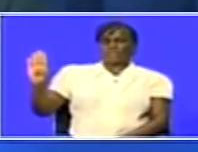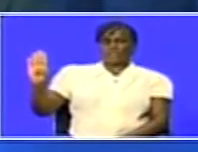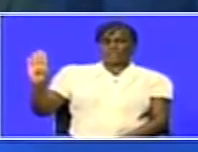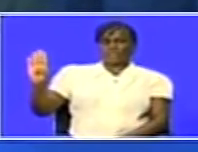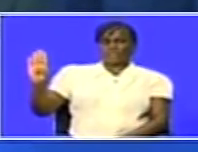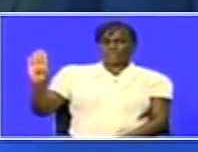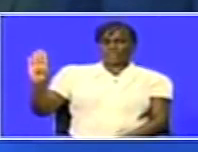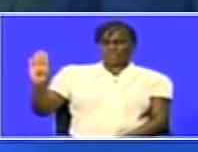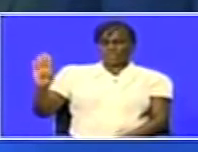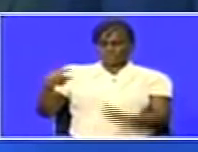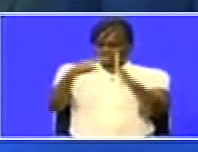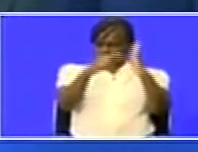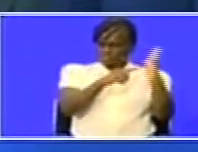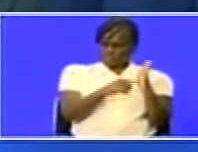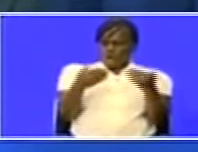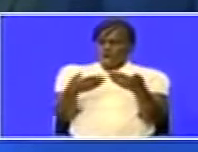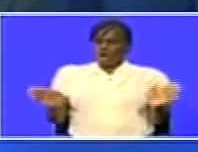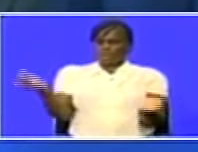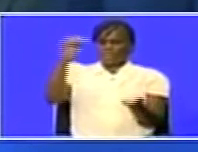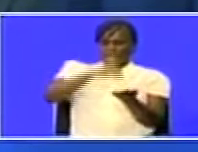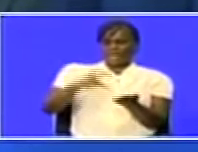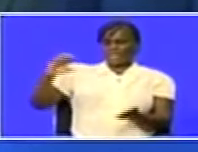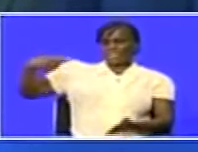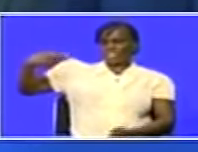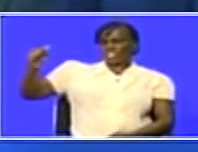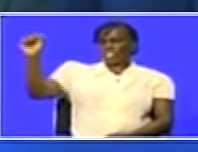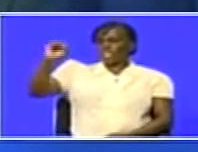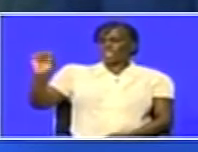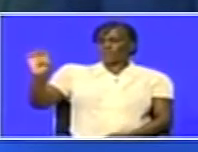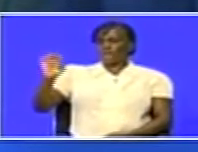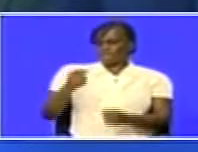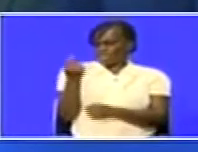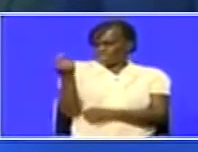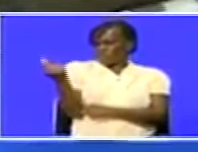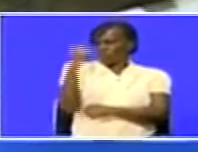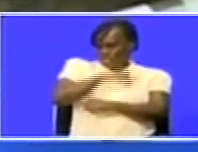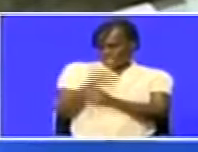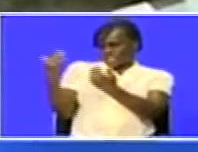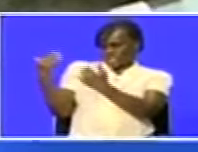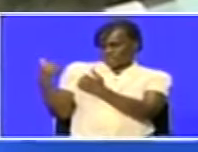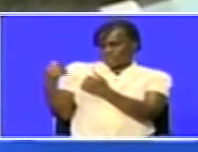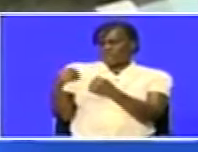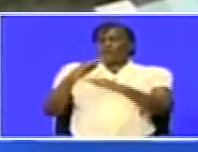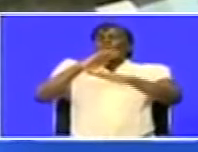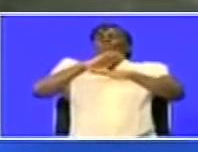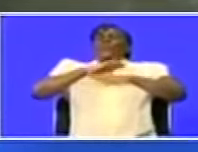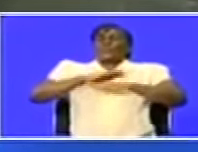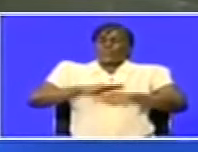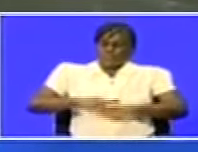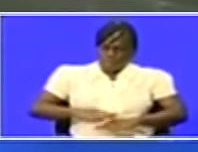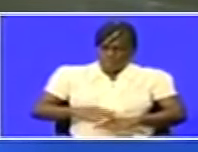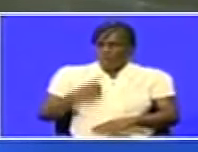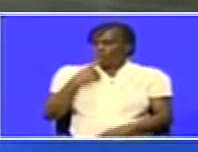on modalities to reopen Chase Bank in receivership in the next few days. It will be a big relief for at